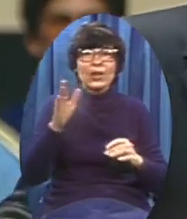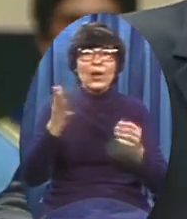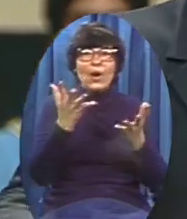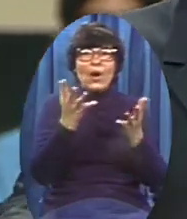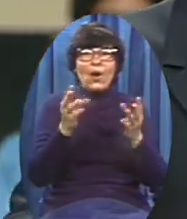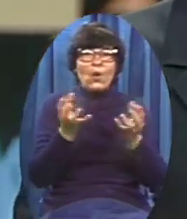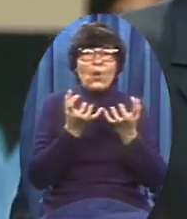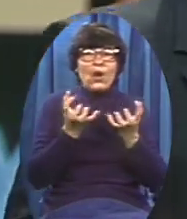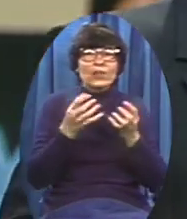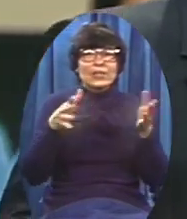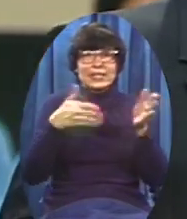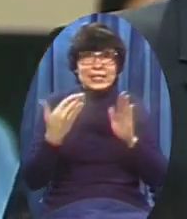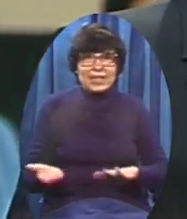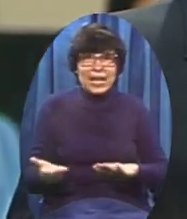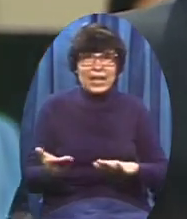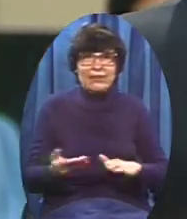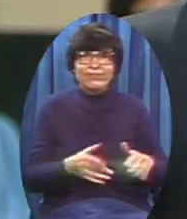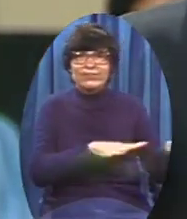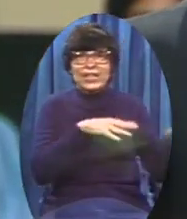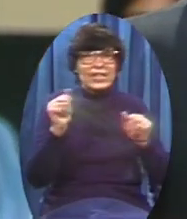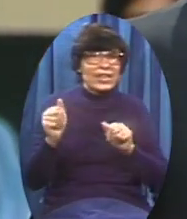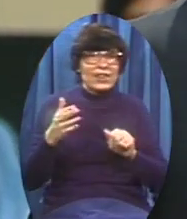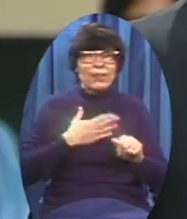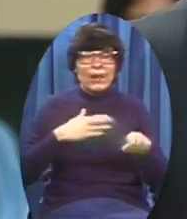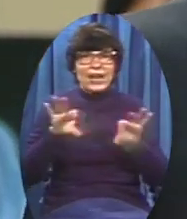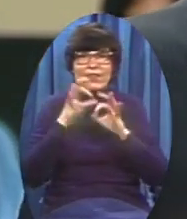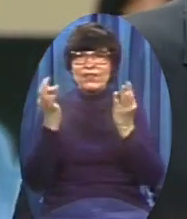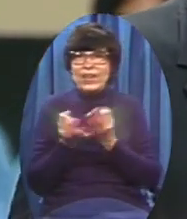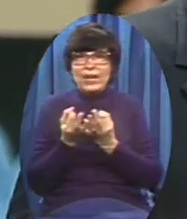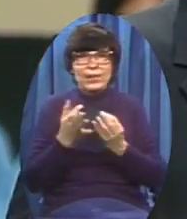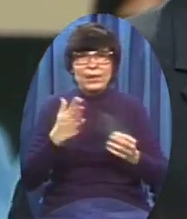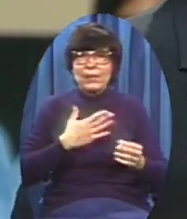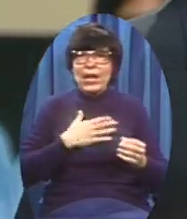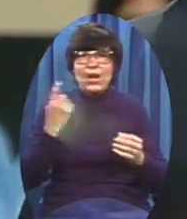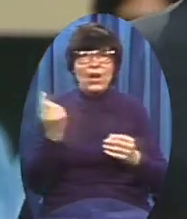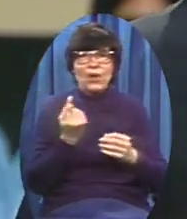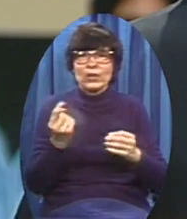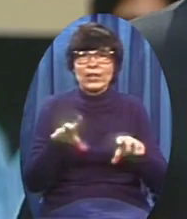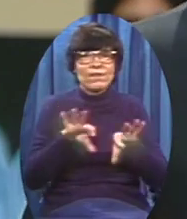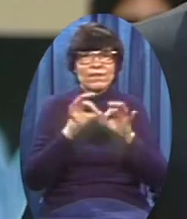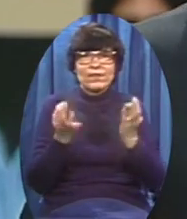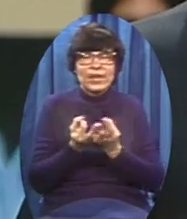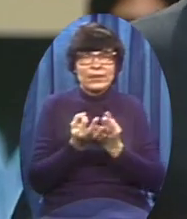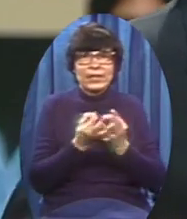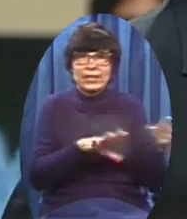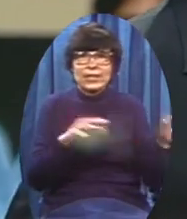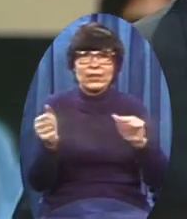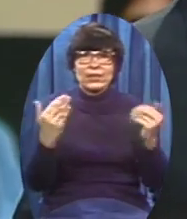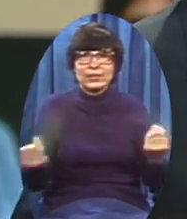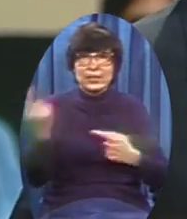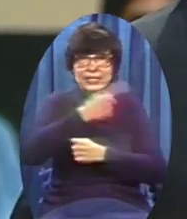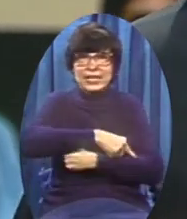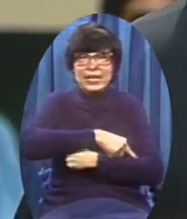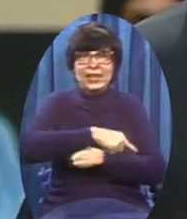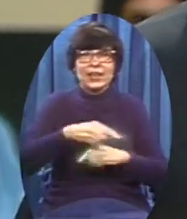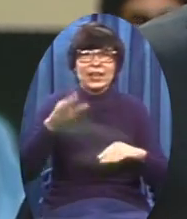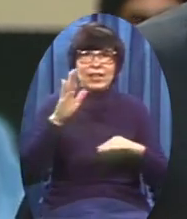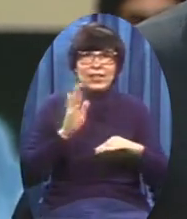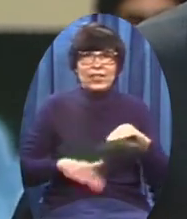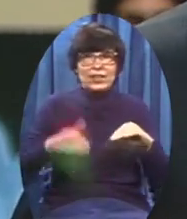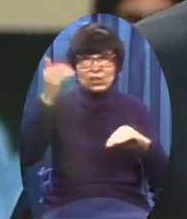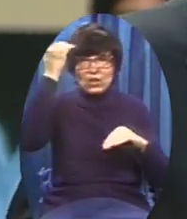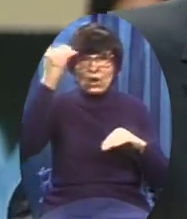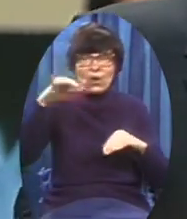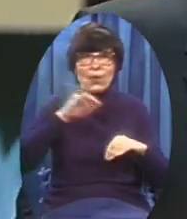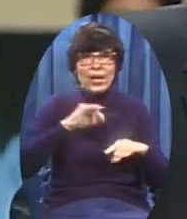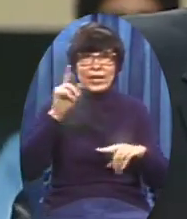my daughter, and my son, and my only grandson and granddaughter. I'd rather leave them this day than to know that I would never be able